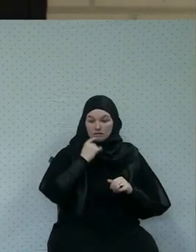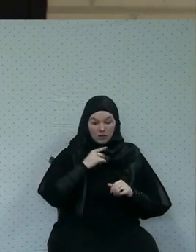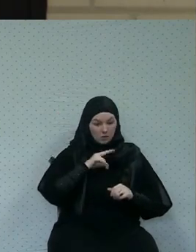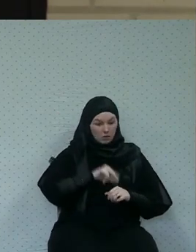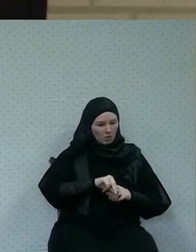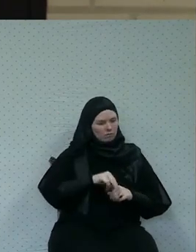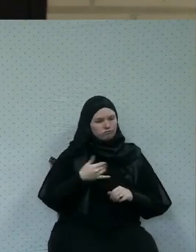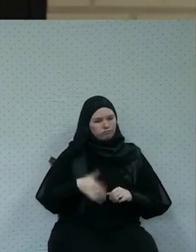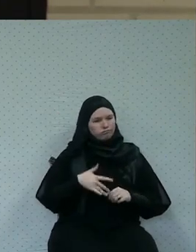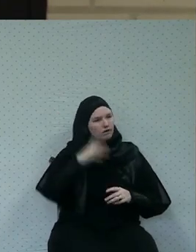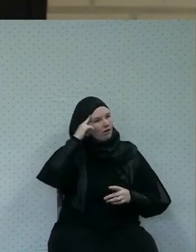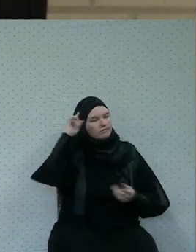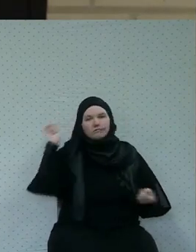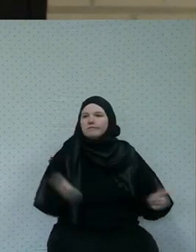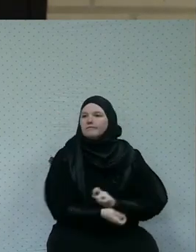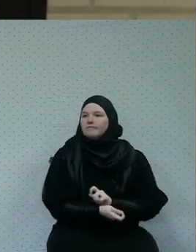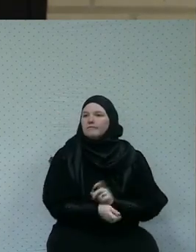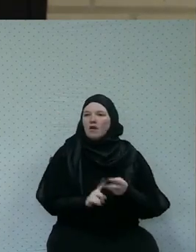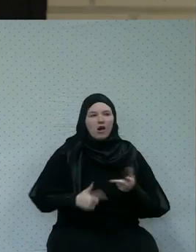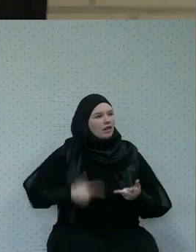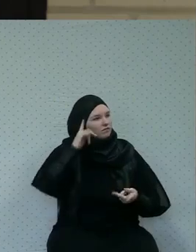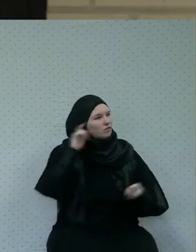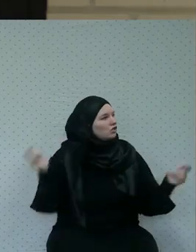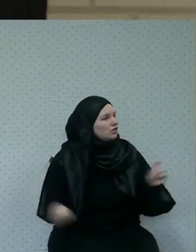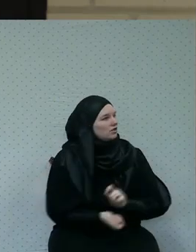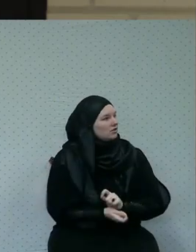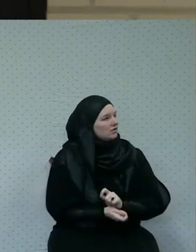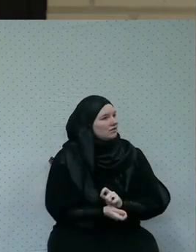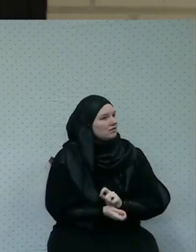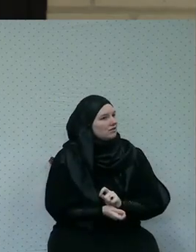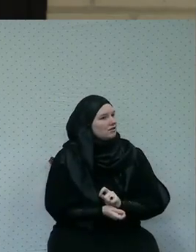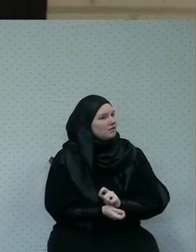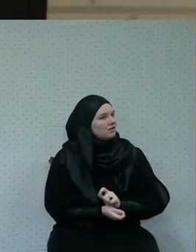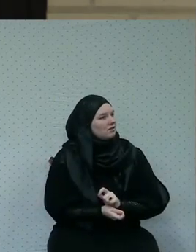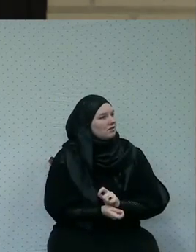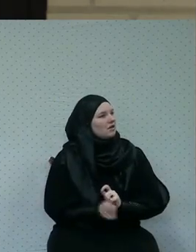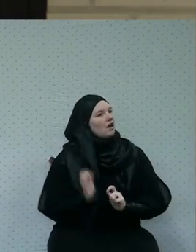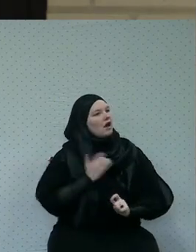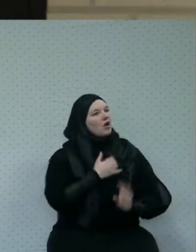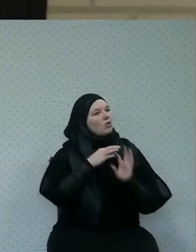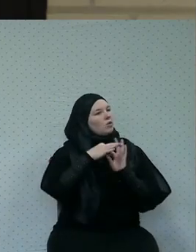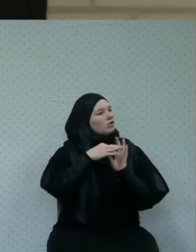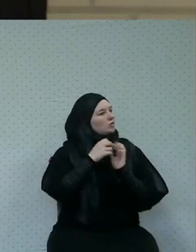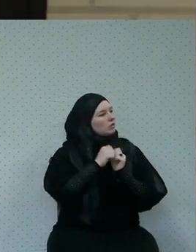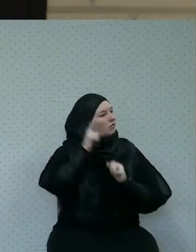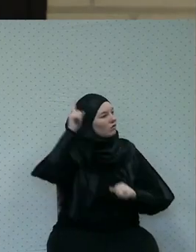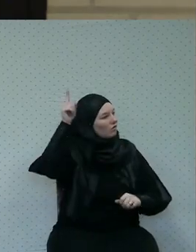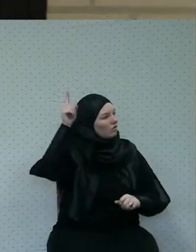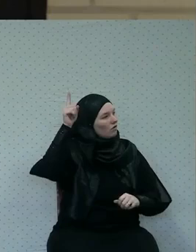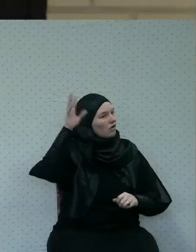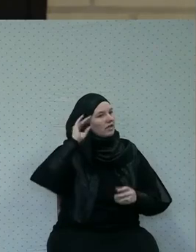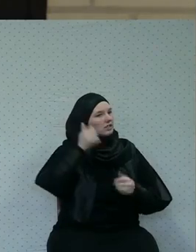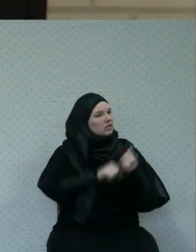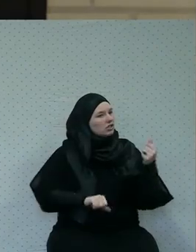Our thinking will change, our conscience will be up and running, and our relationship with Allah and